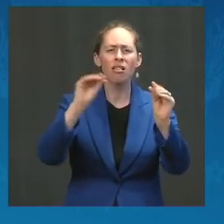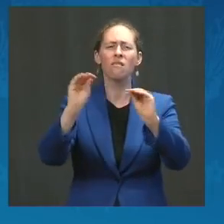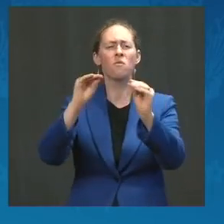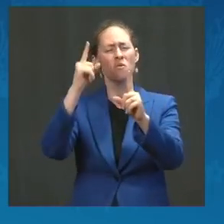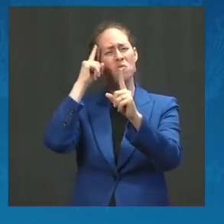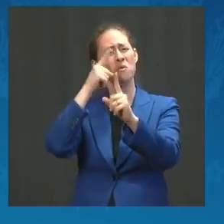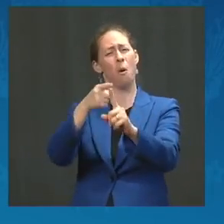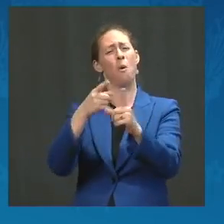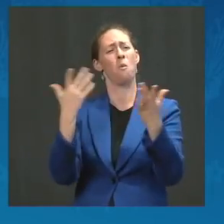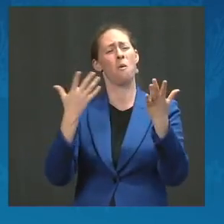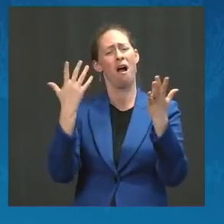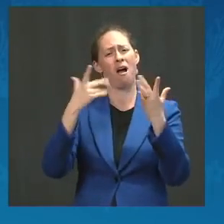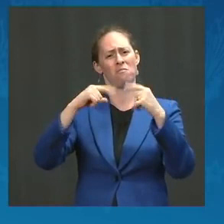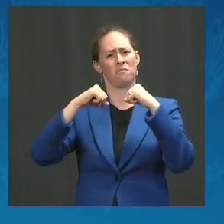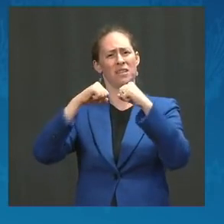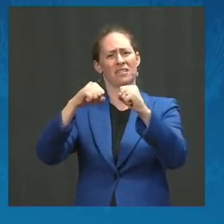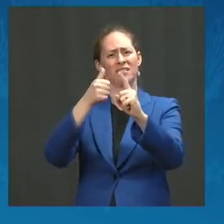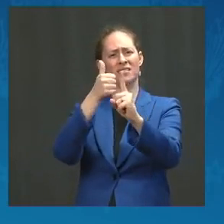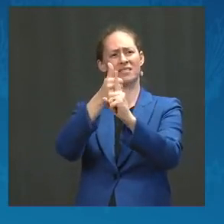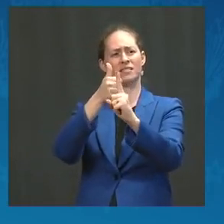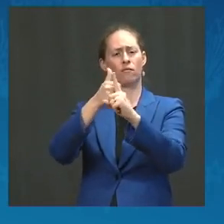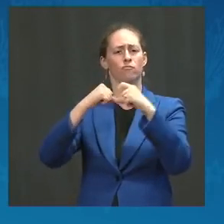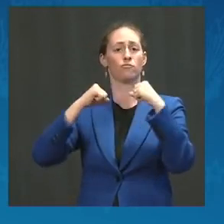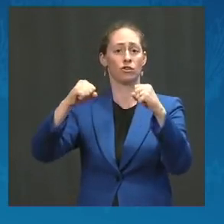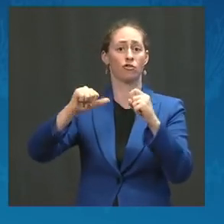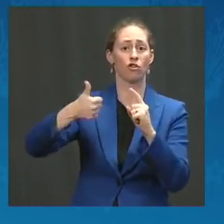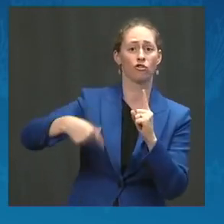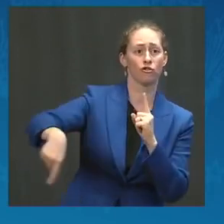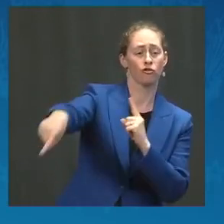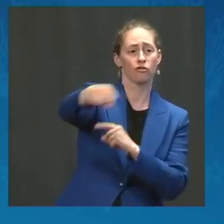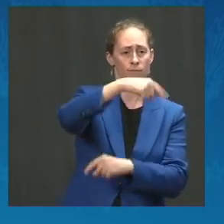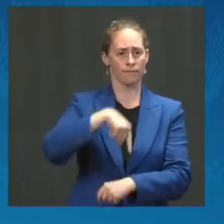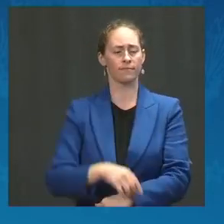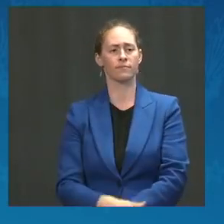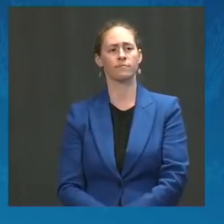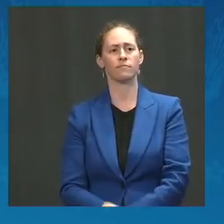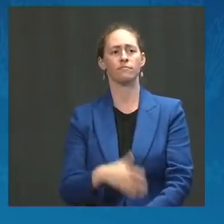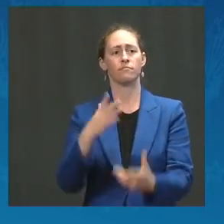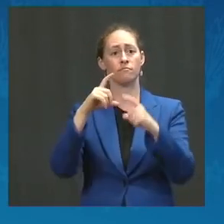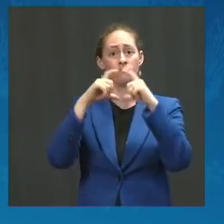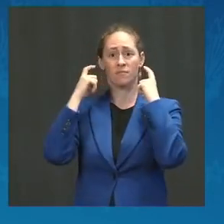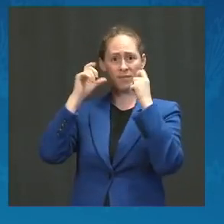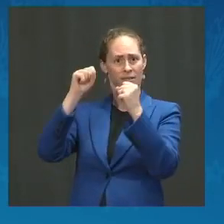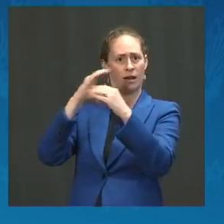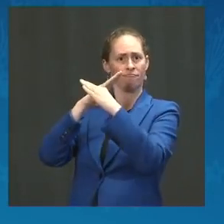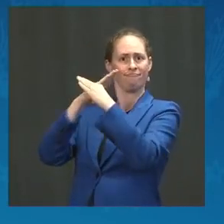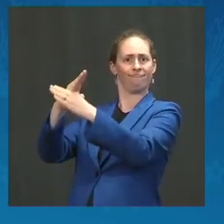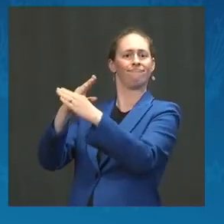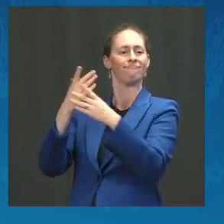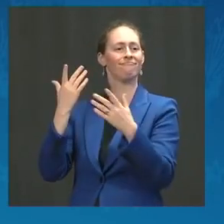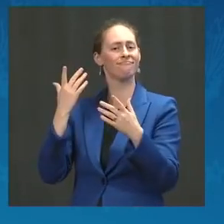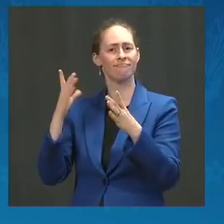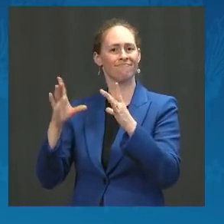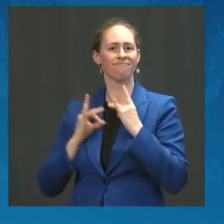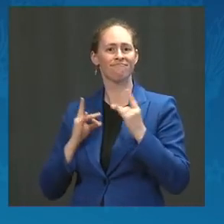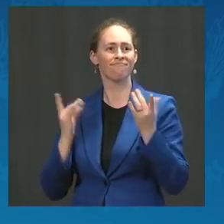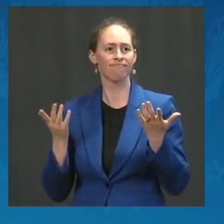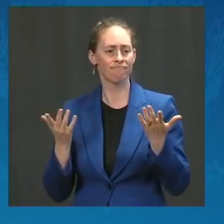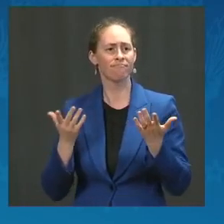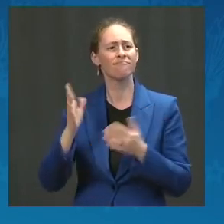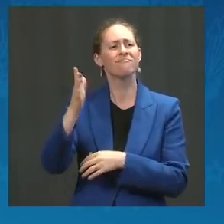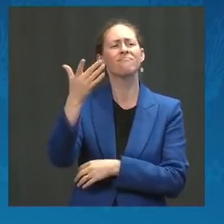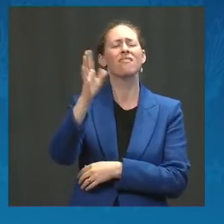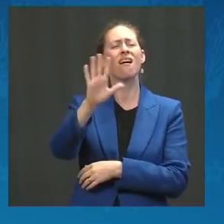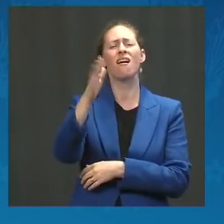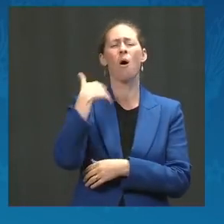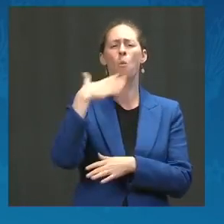others. Masking is one defense against the spread of COVID-19. But make no mistake,